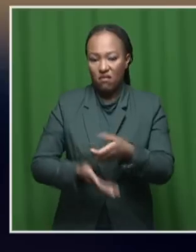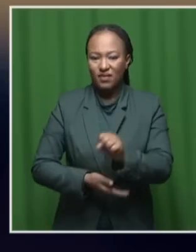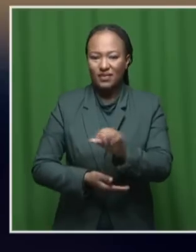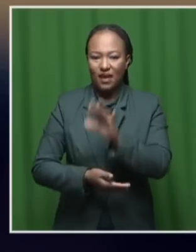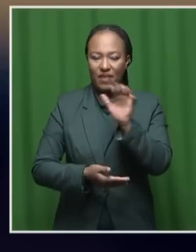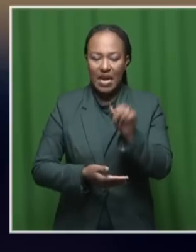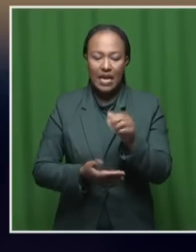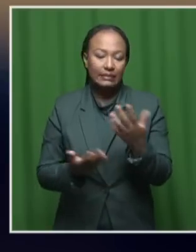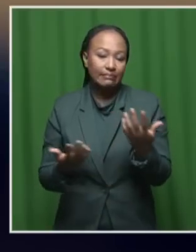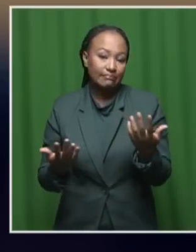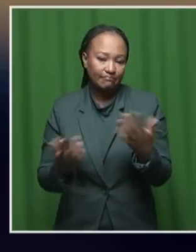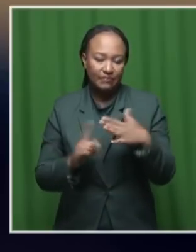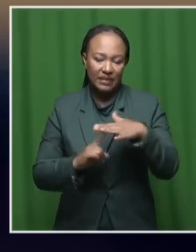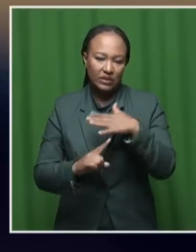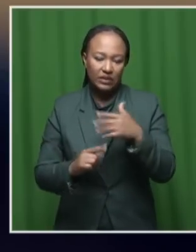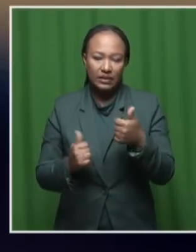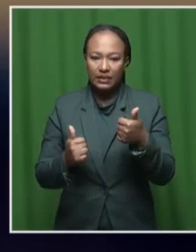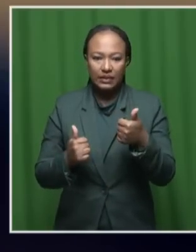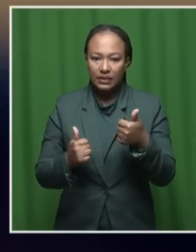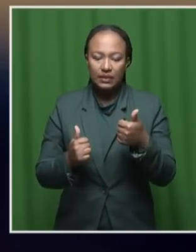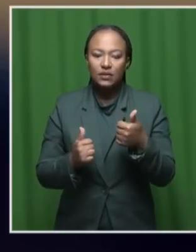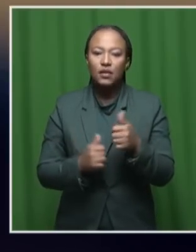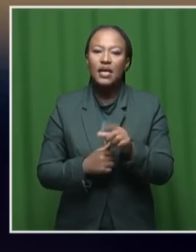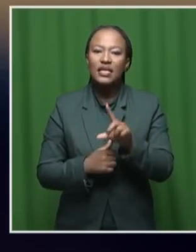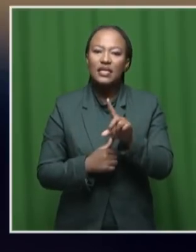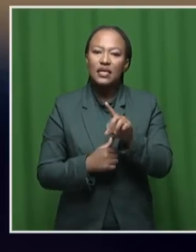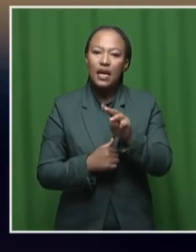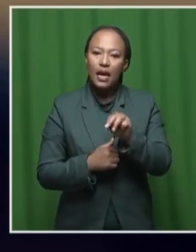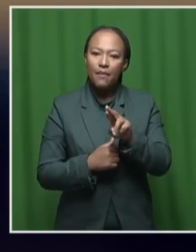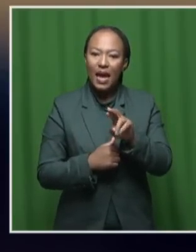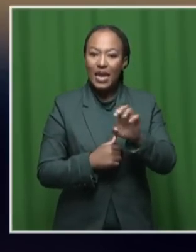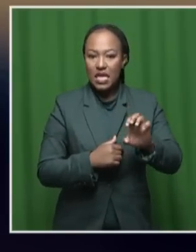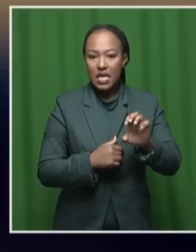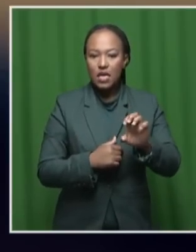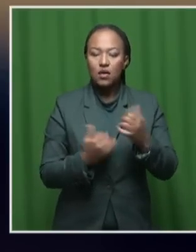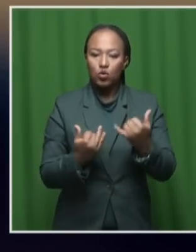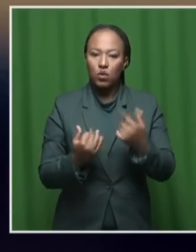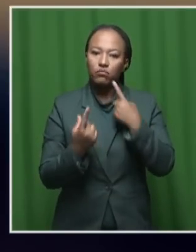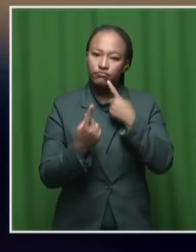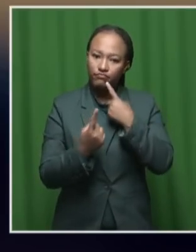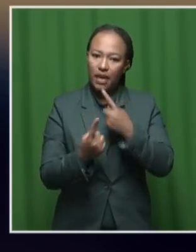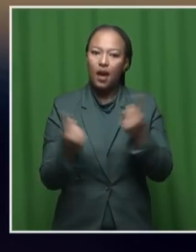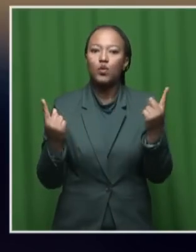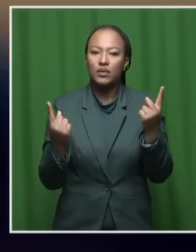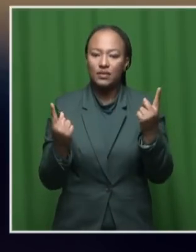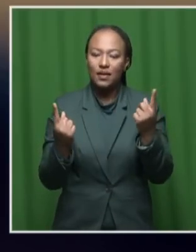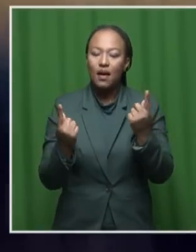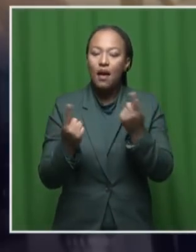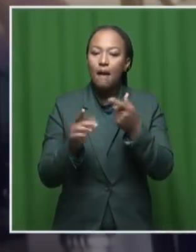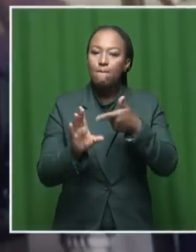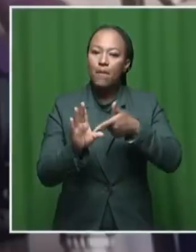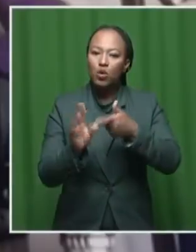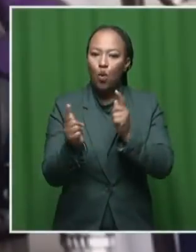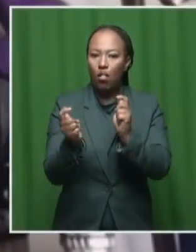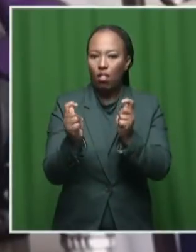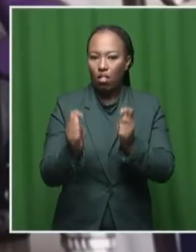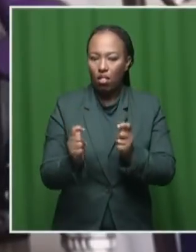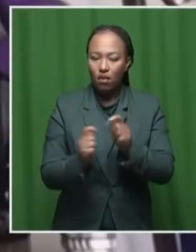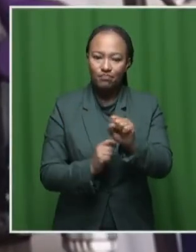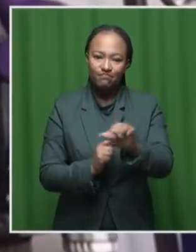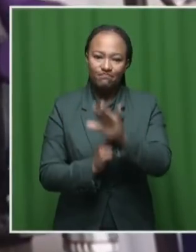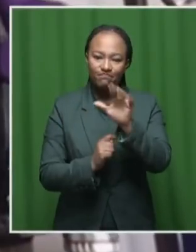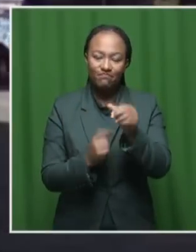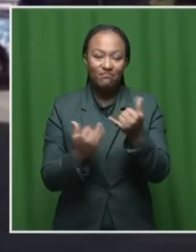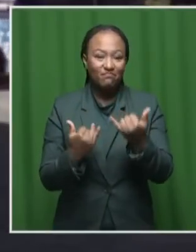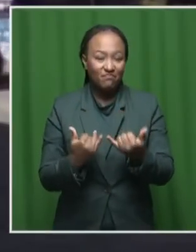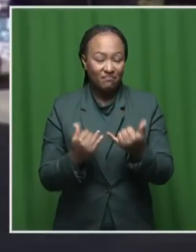the Department of Mineral Resources and Energy is today expected to announce this month's adjusted fuel prices as South Africans face a high cost